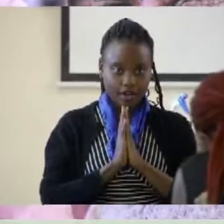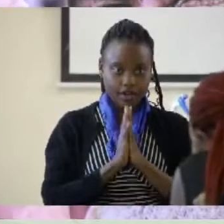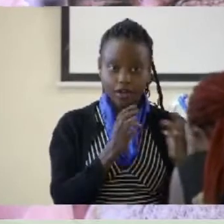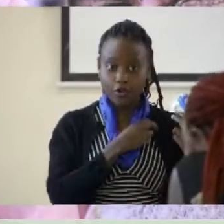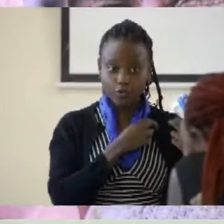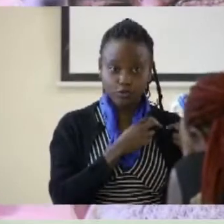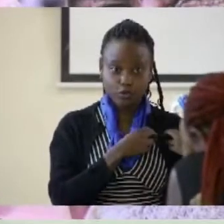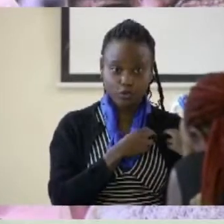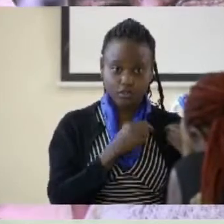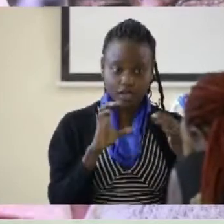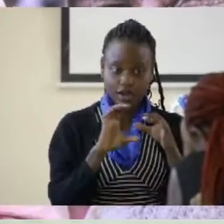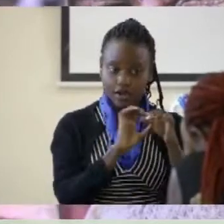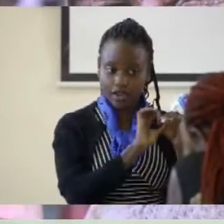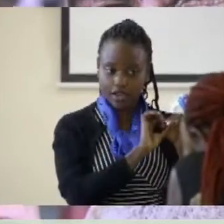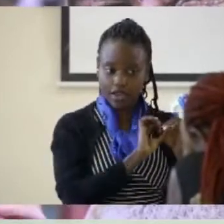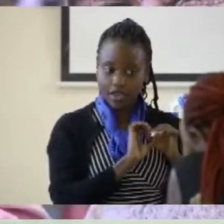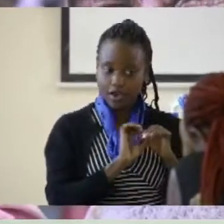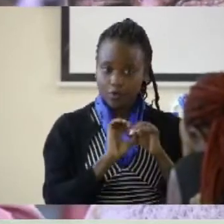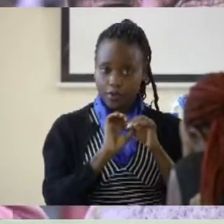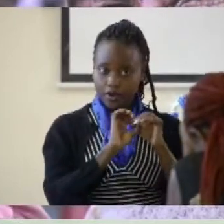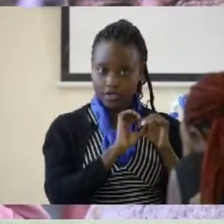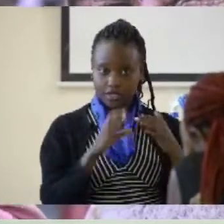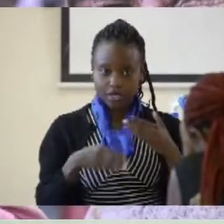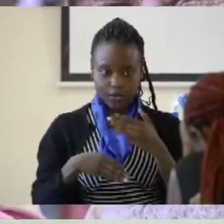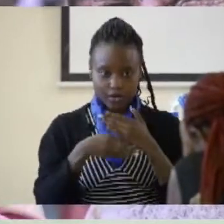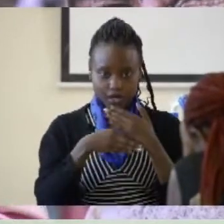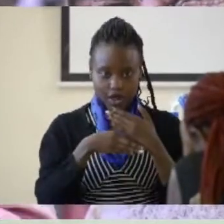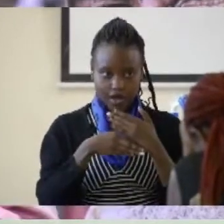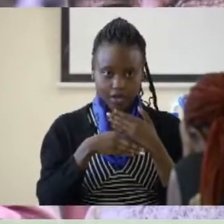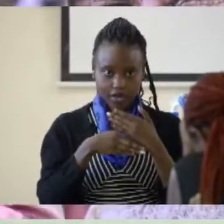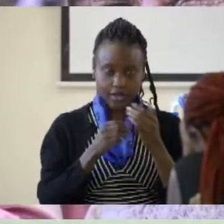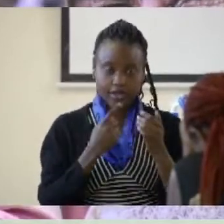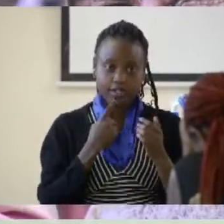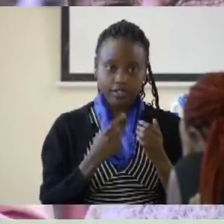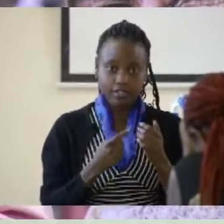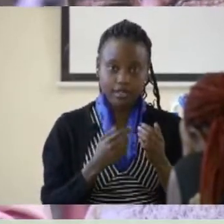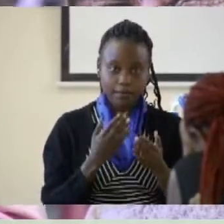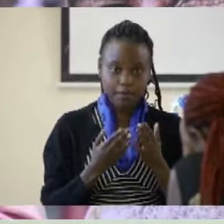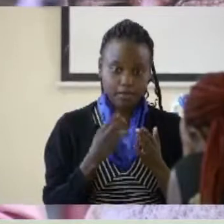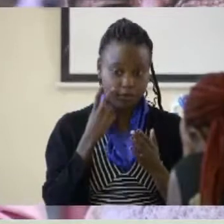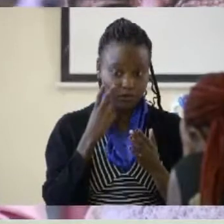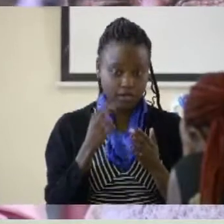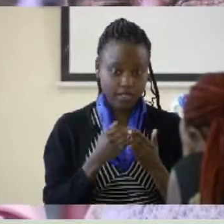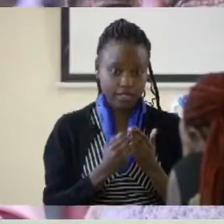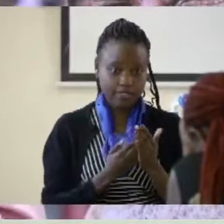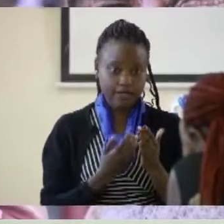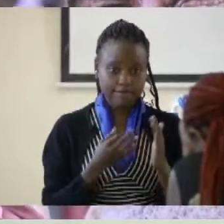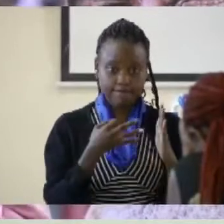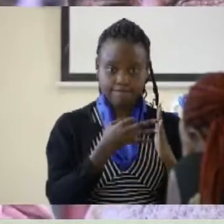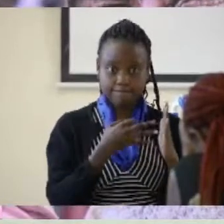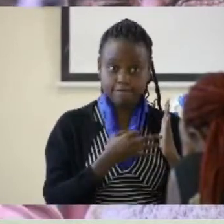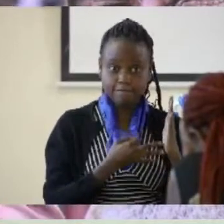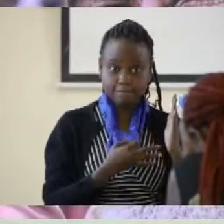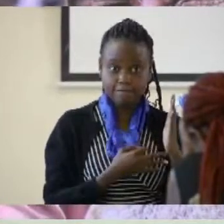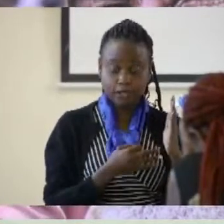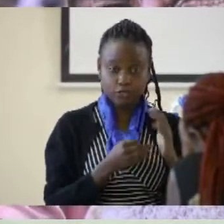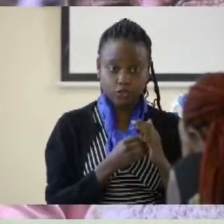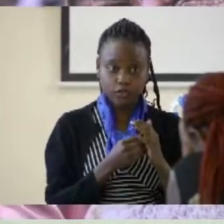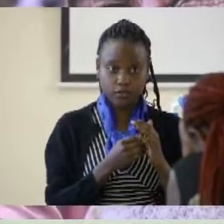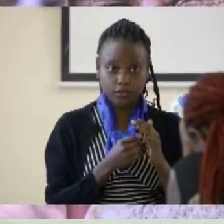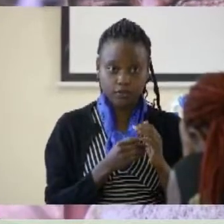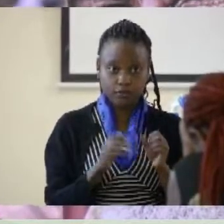and cooperation. And I will add a sentence there that you may realize some functions have been fully